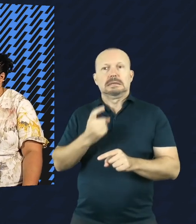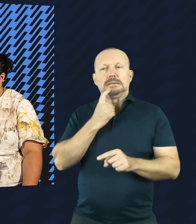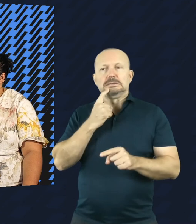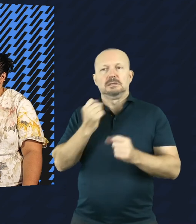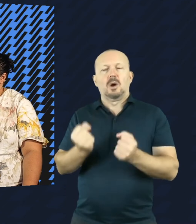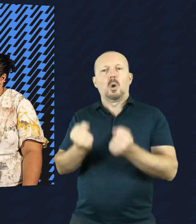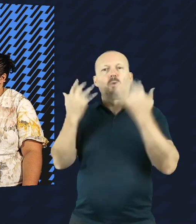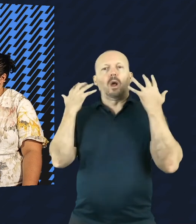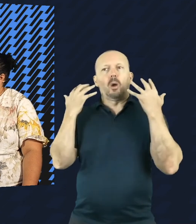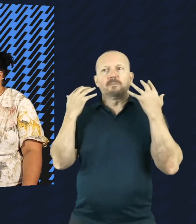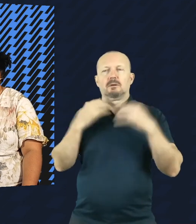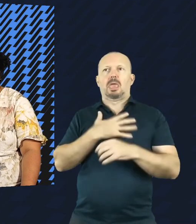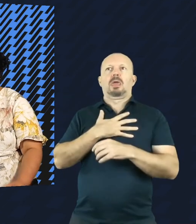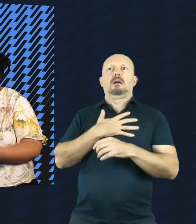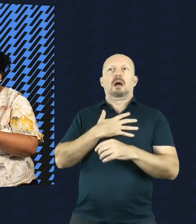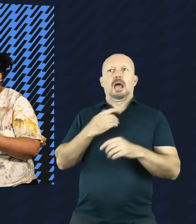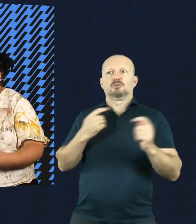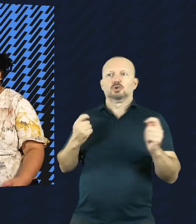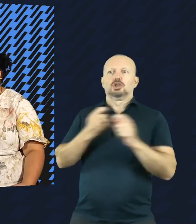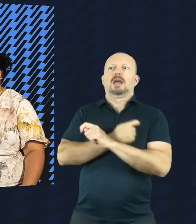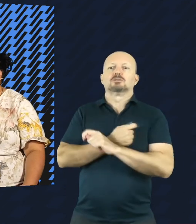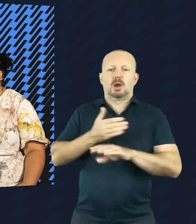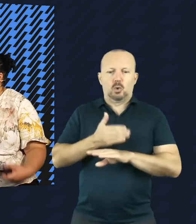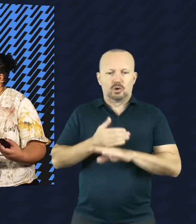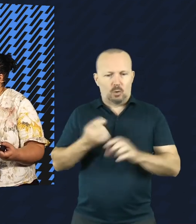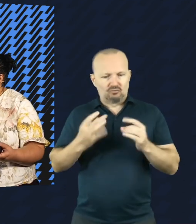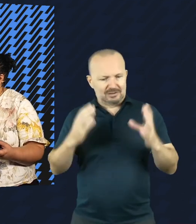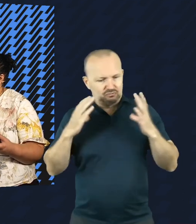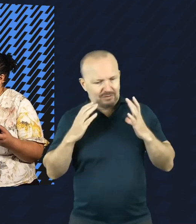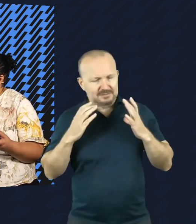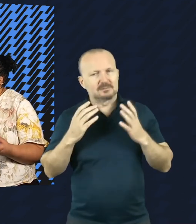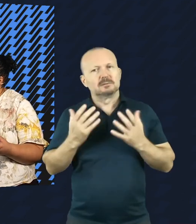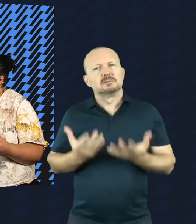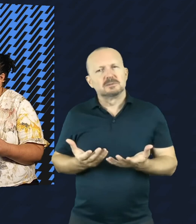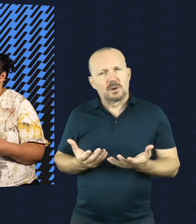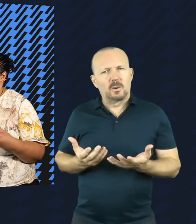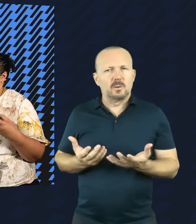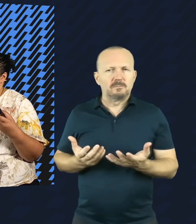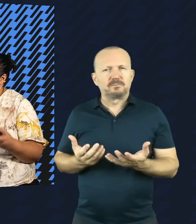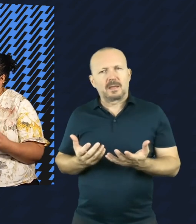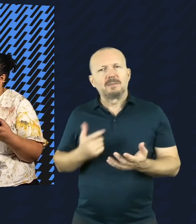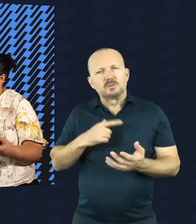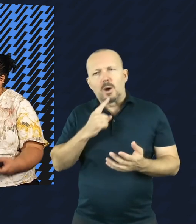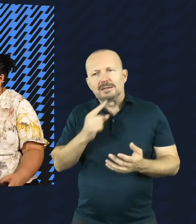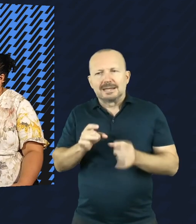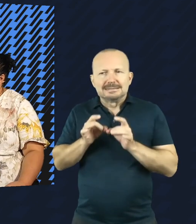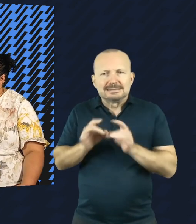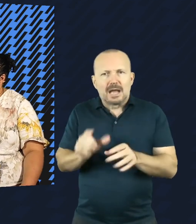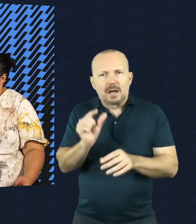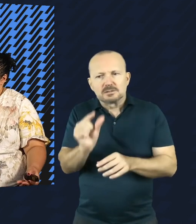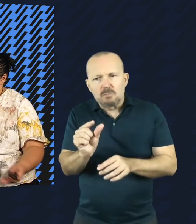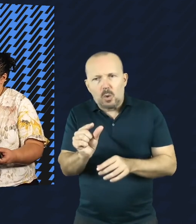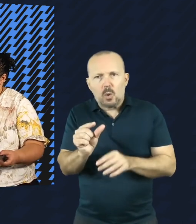So yeah, I have to do what I just said. Yeah. Get to know them, go slow, and try and understand their